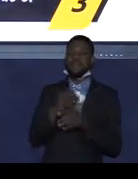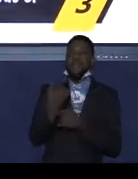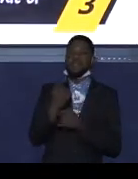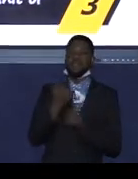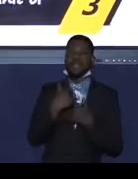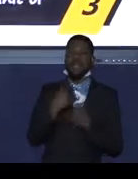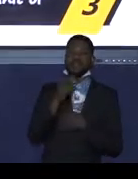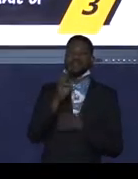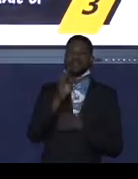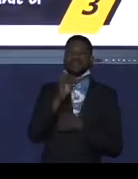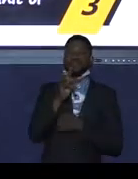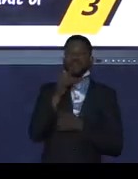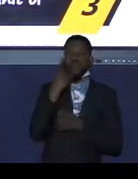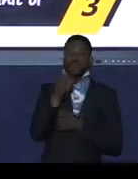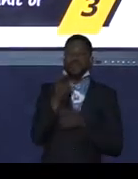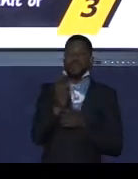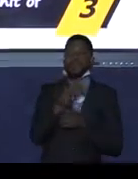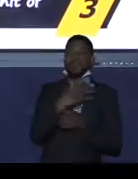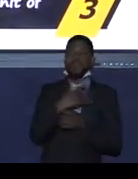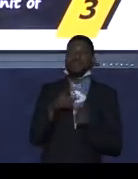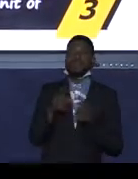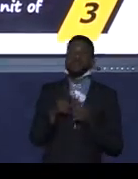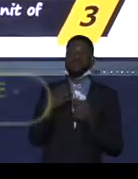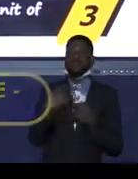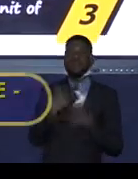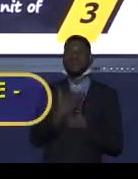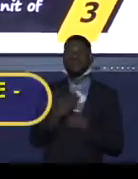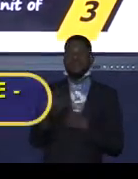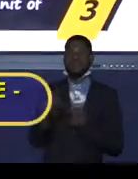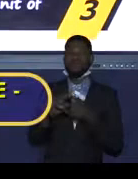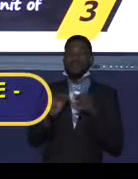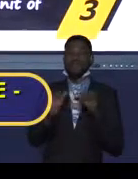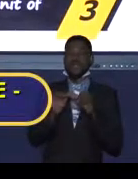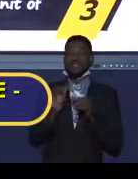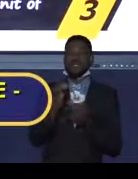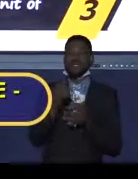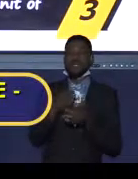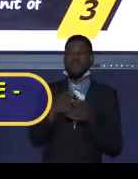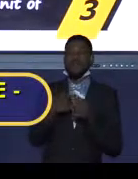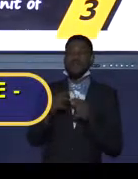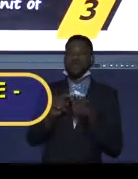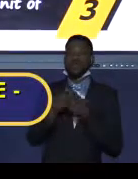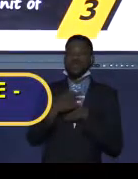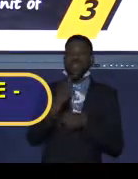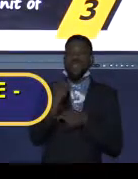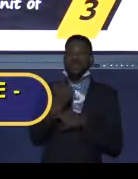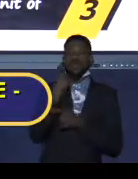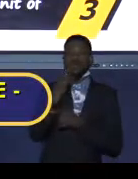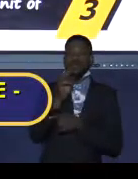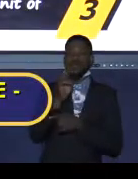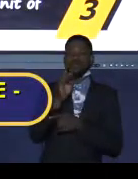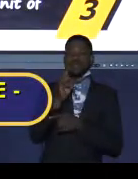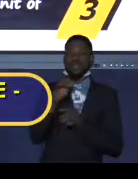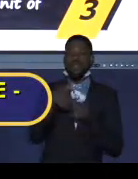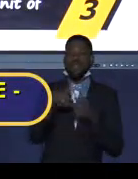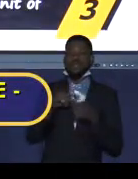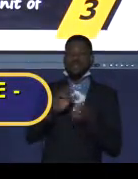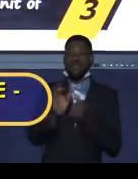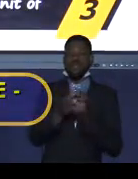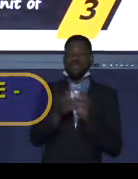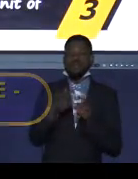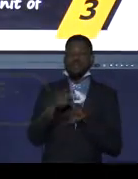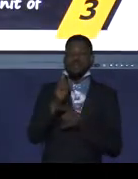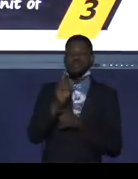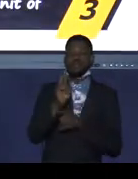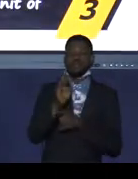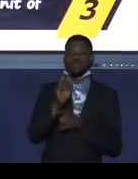have units for them. Also, we also have instruments for measurement. But for today, we're just concerned about the unit and how to convert from one